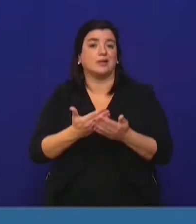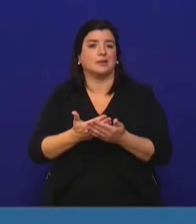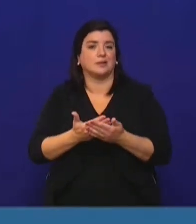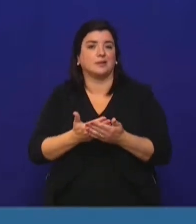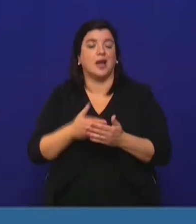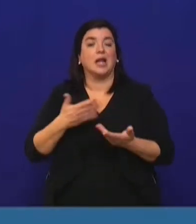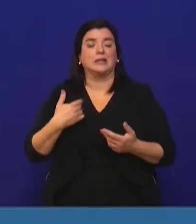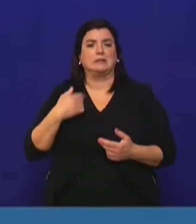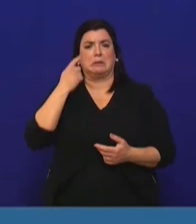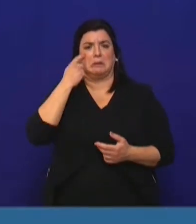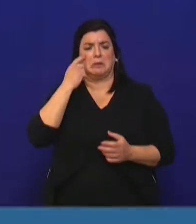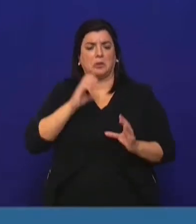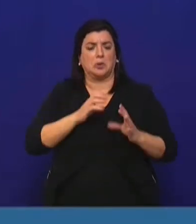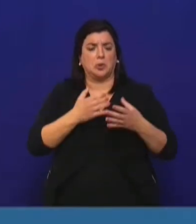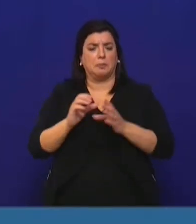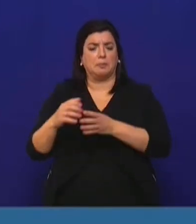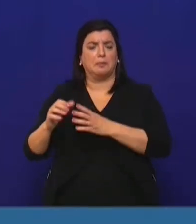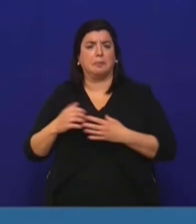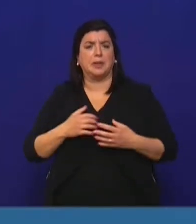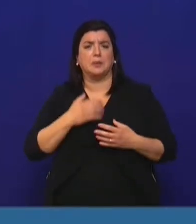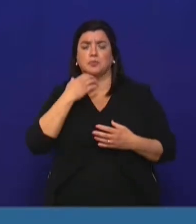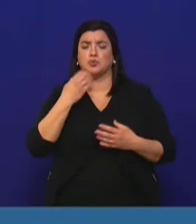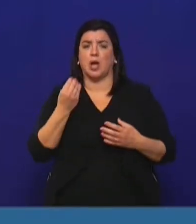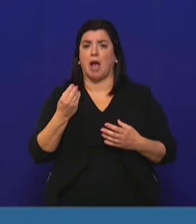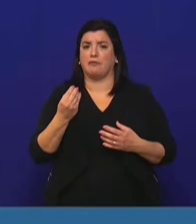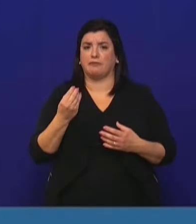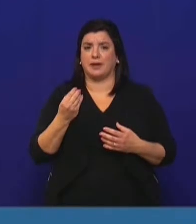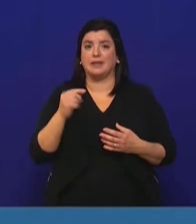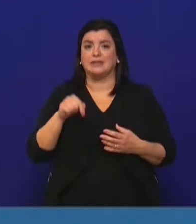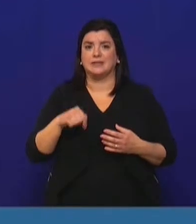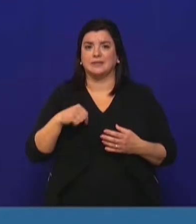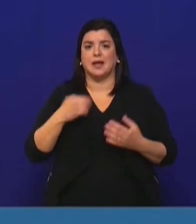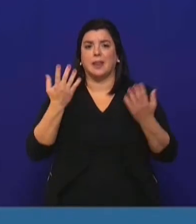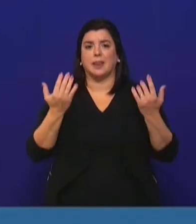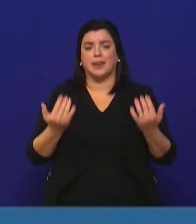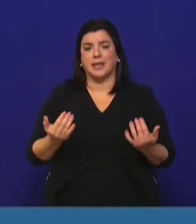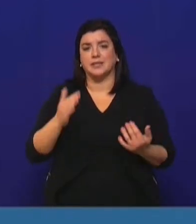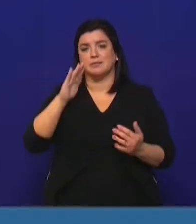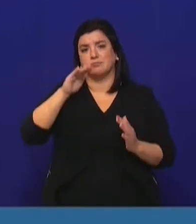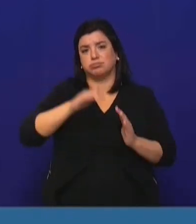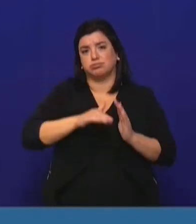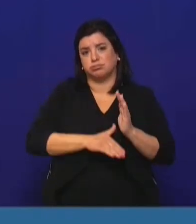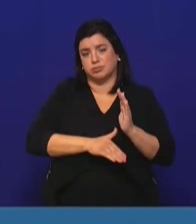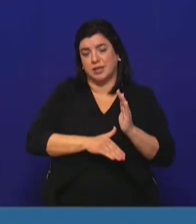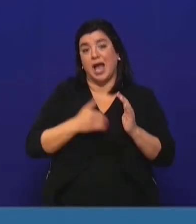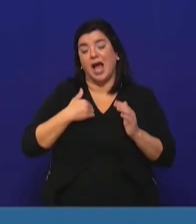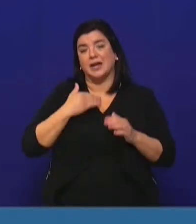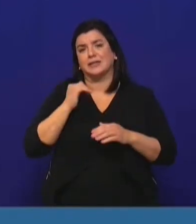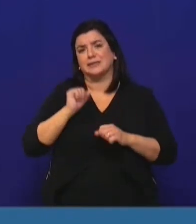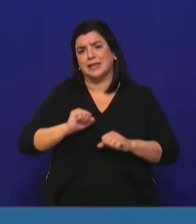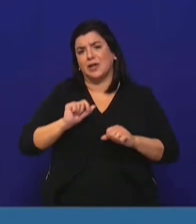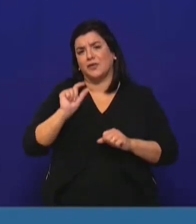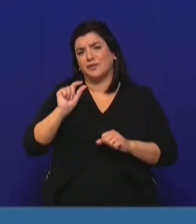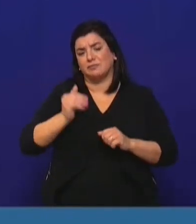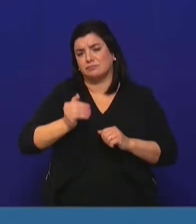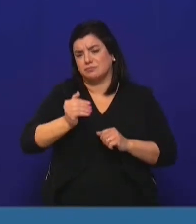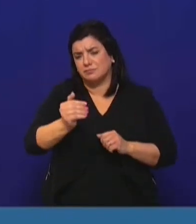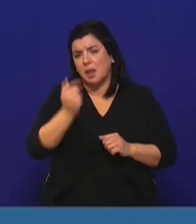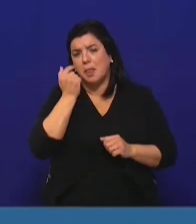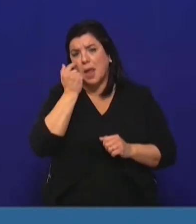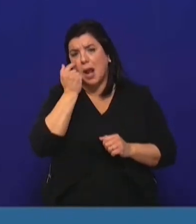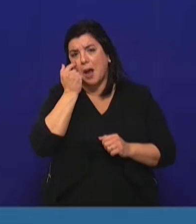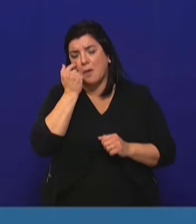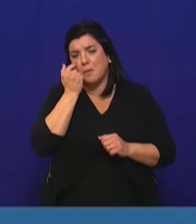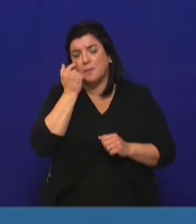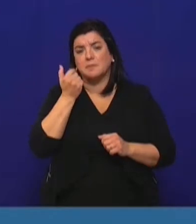m'għadniex naraw dawk il-clusters li kienu relatati u numru ta' każijiet li huma niżlin. Irridu nagħtu ftit ġranet oħra ħan naraw eżatt x'ħajjiġri bħalma